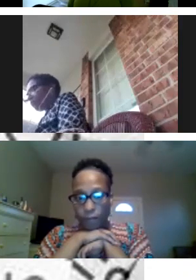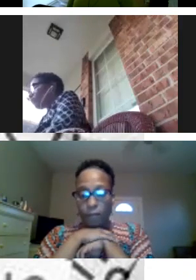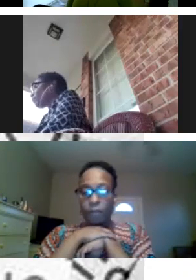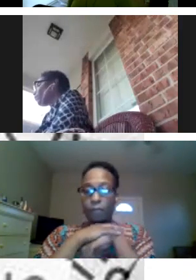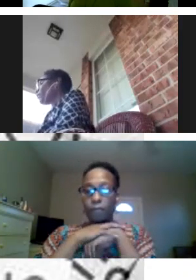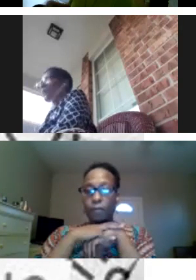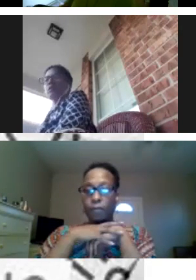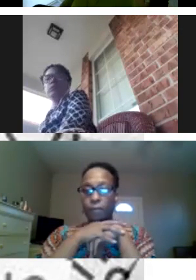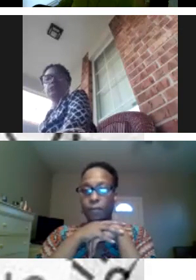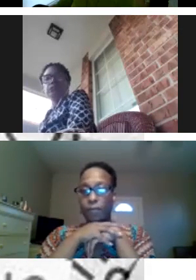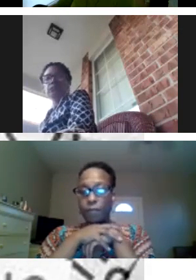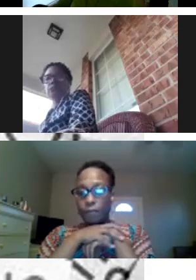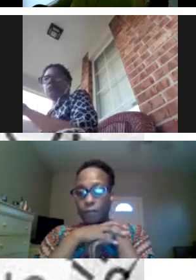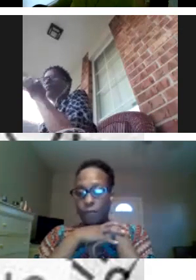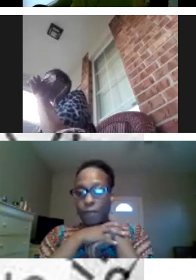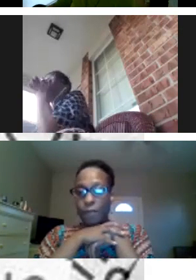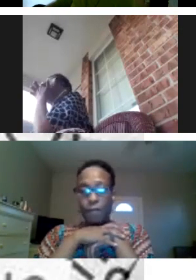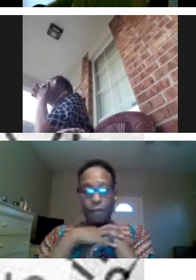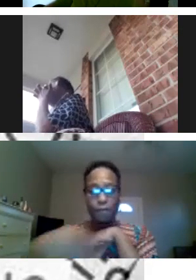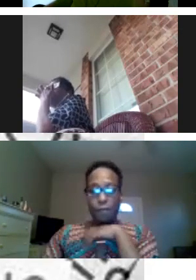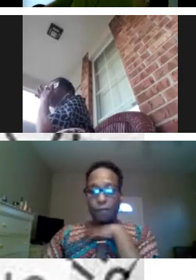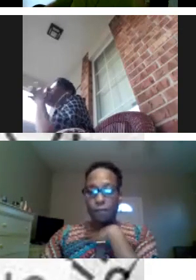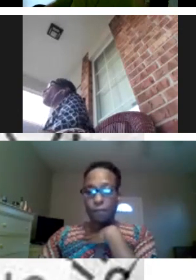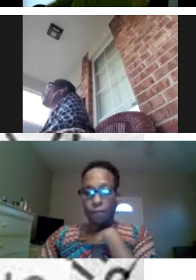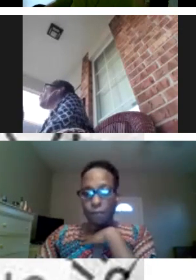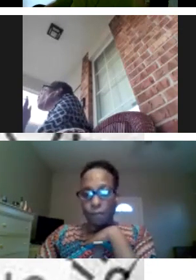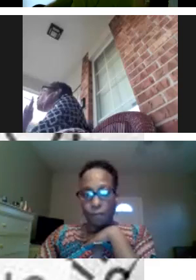Thank you very much. Yeah, of course.